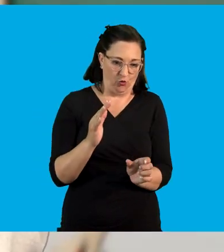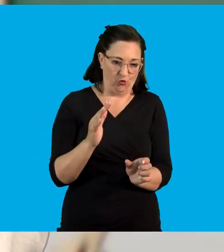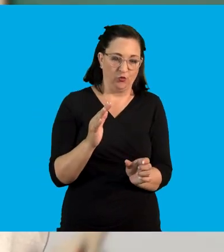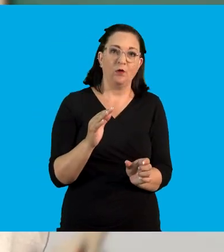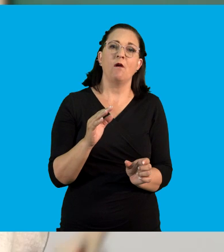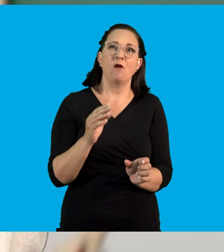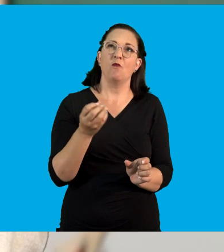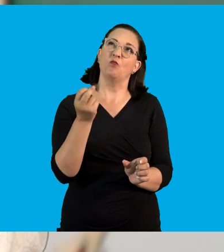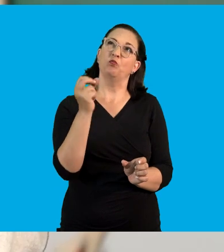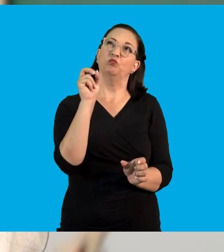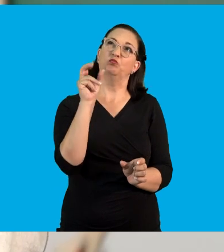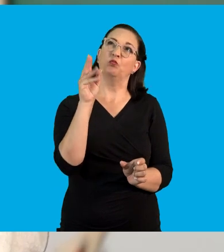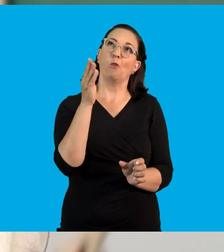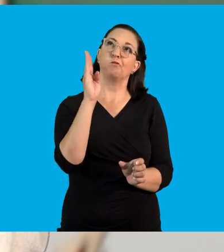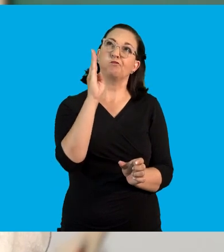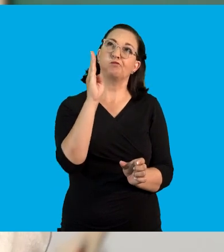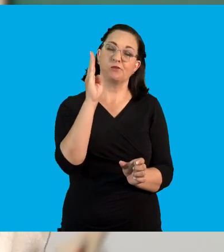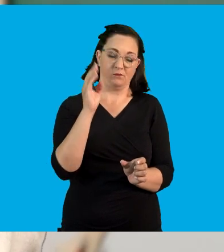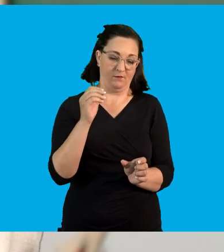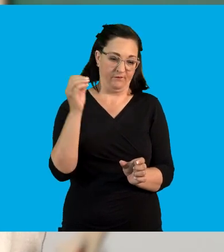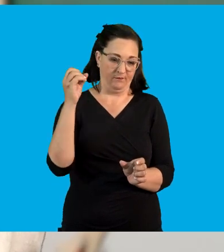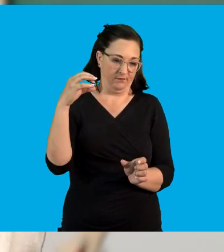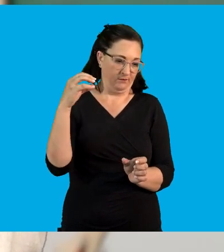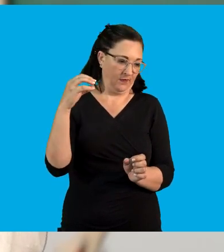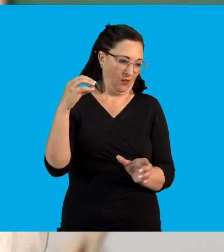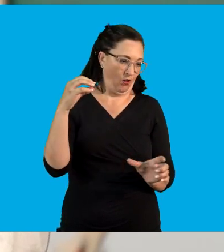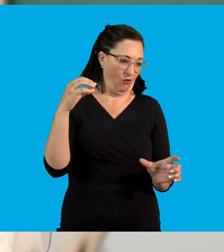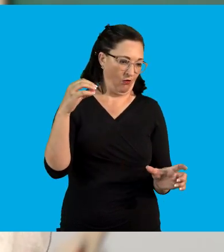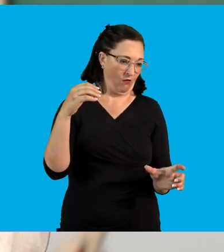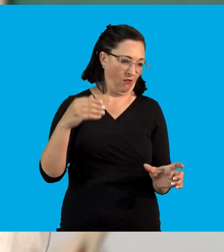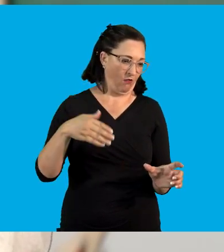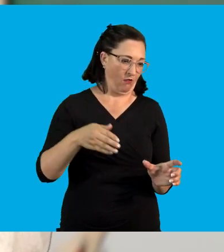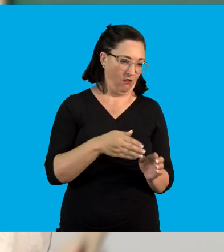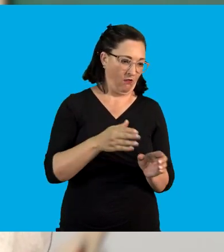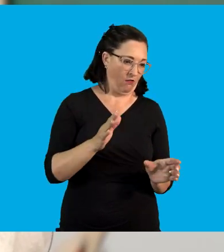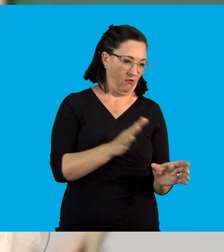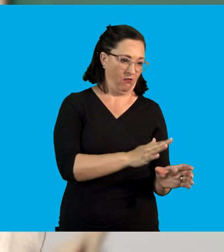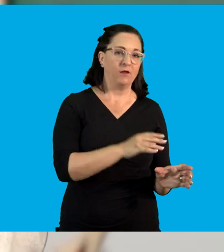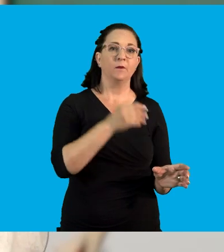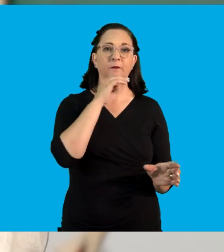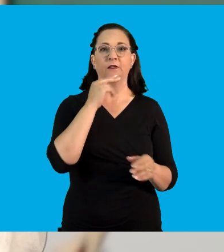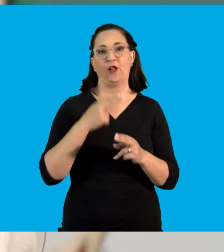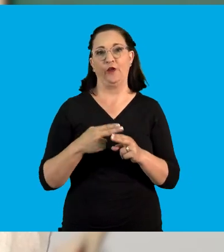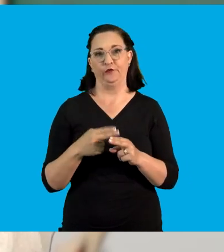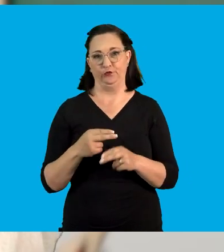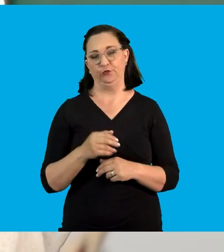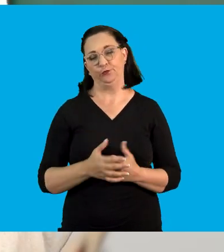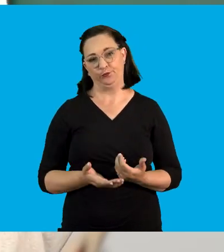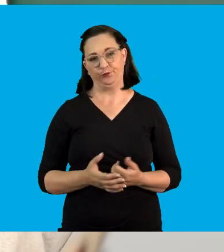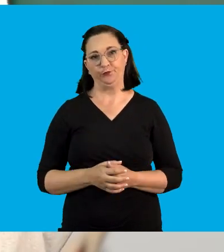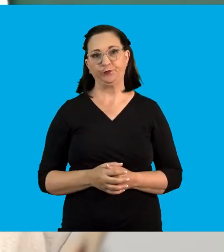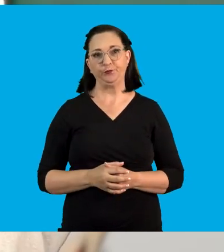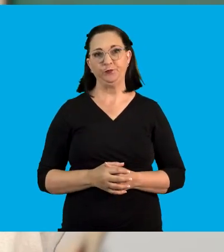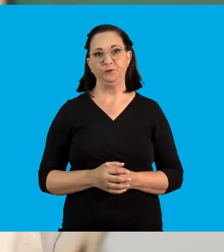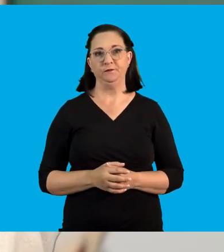the more it was midday. And if your shadow was longer, then they said it was late in the afternoon.